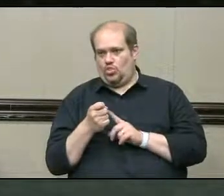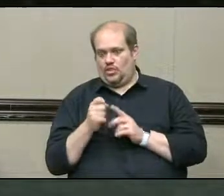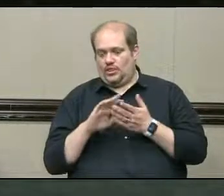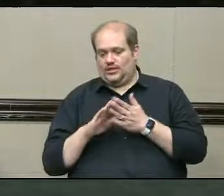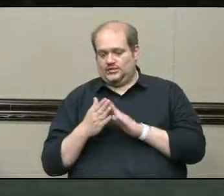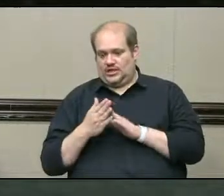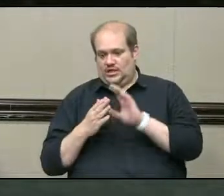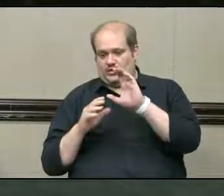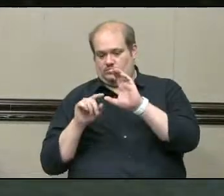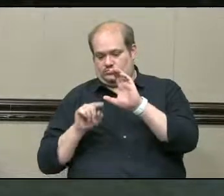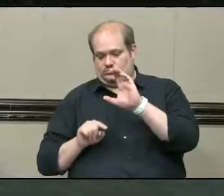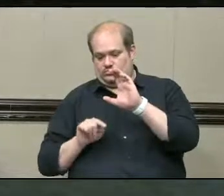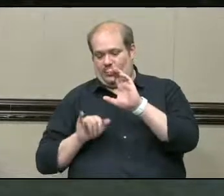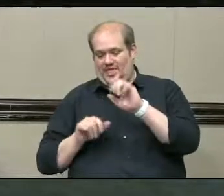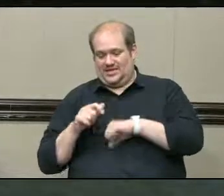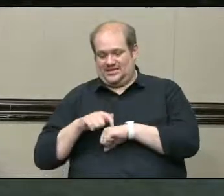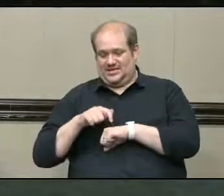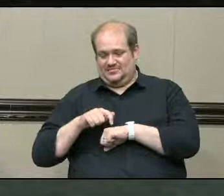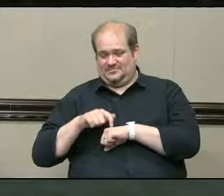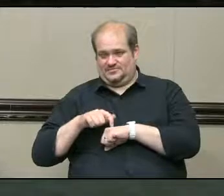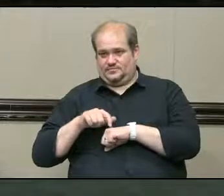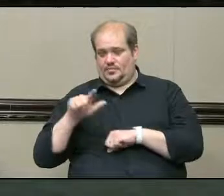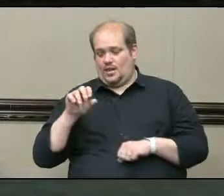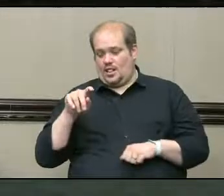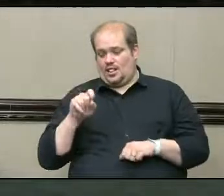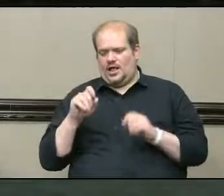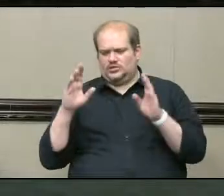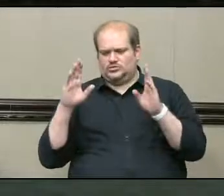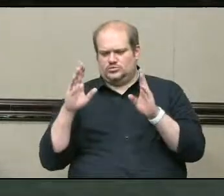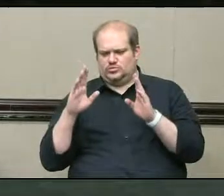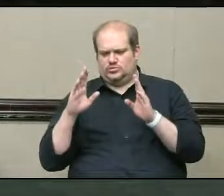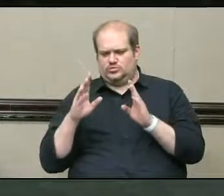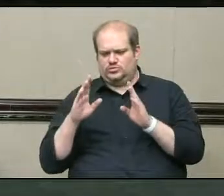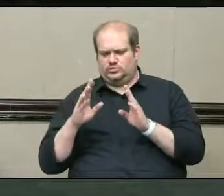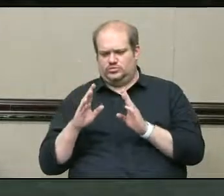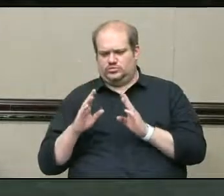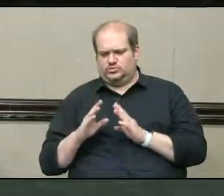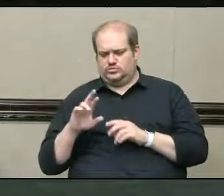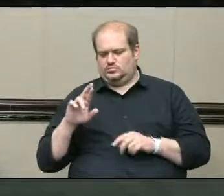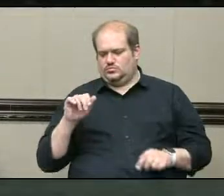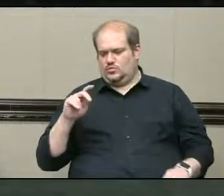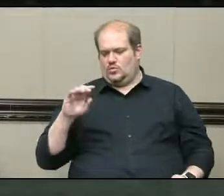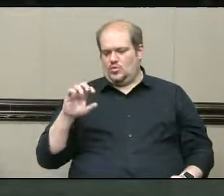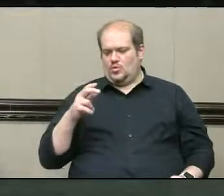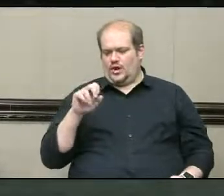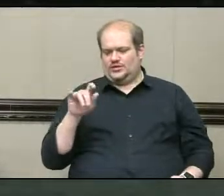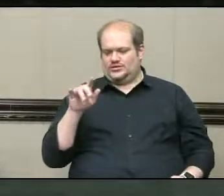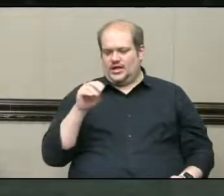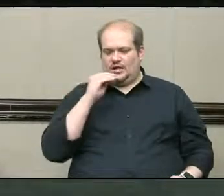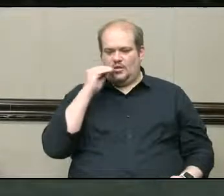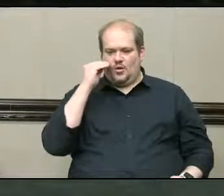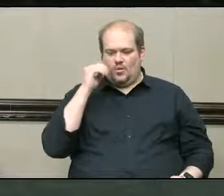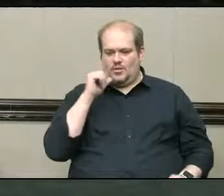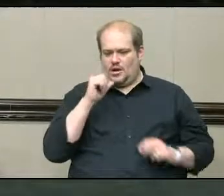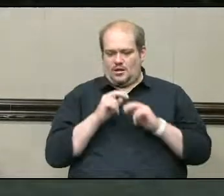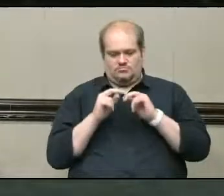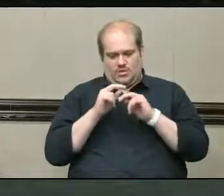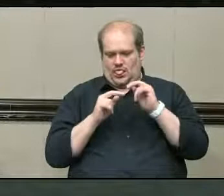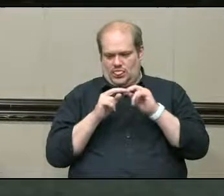the city, at that time, lots are getting smaller. So the ranch style home was not a home that was